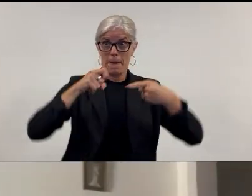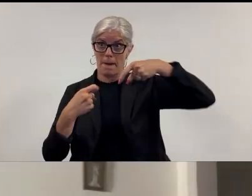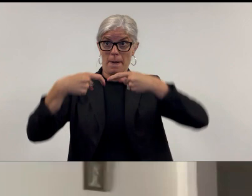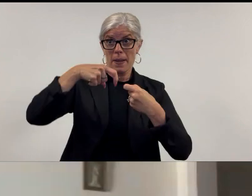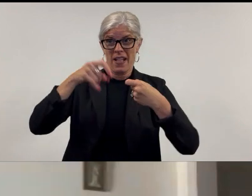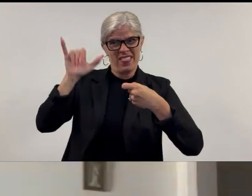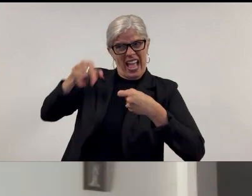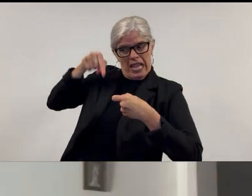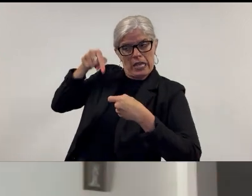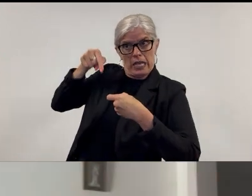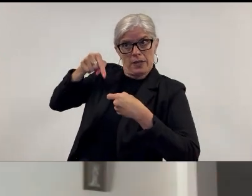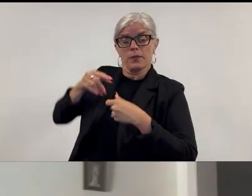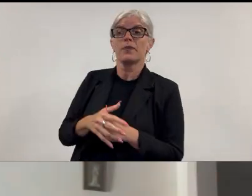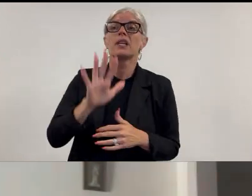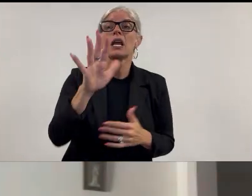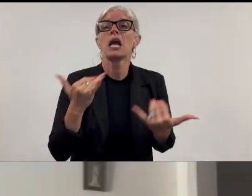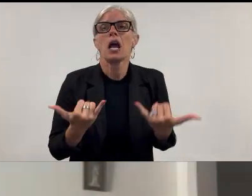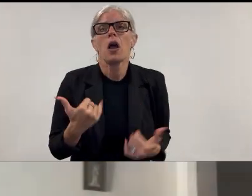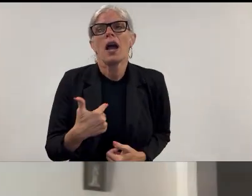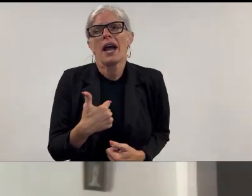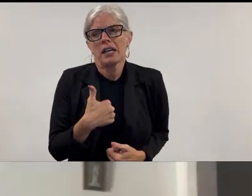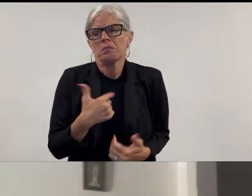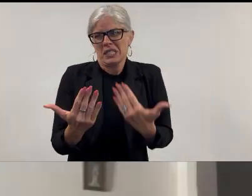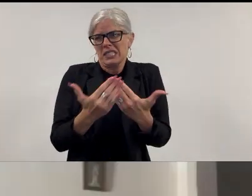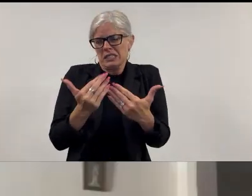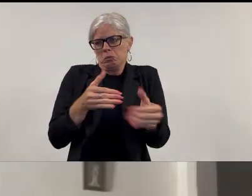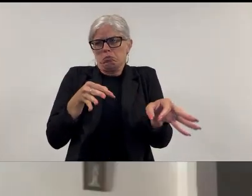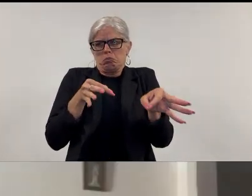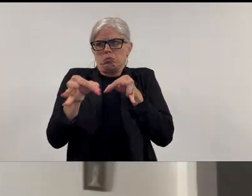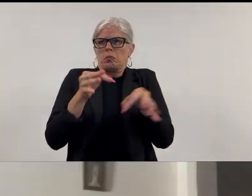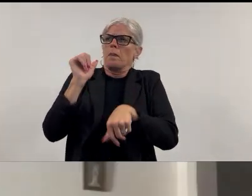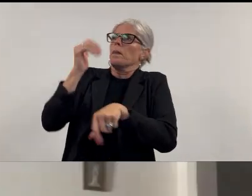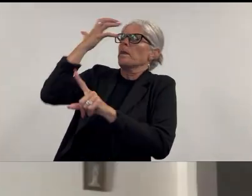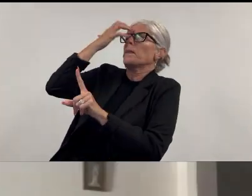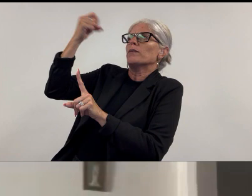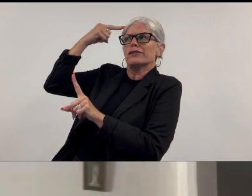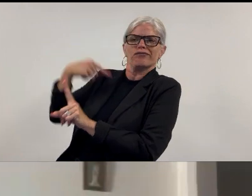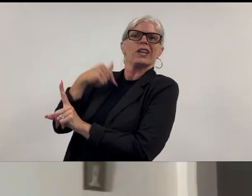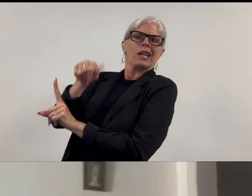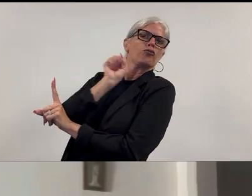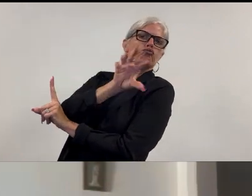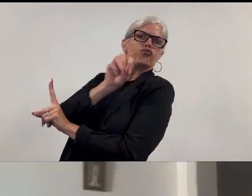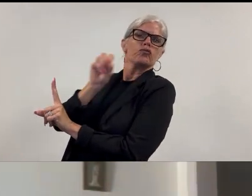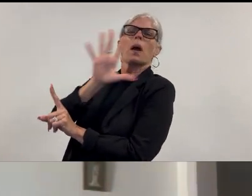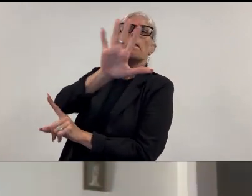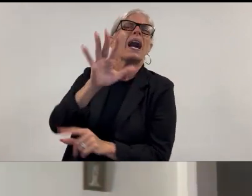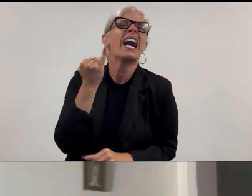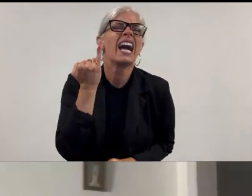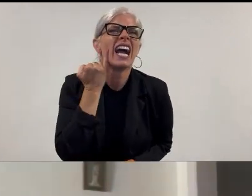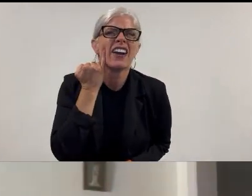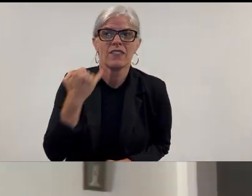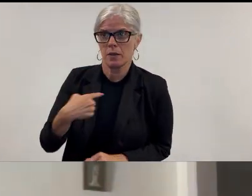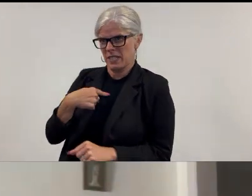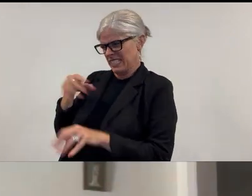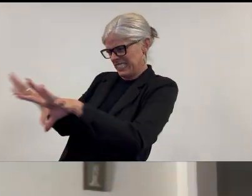synaptic connection. You know, if I try, obviously it's easier to explain it